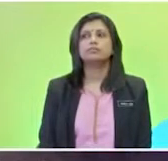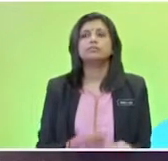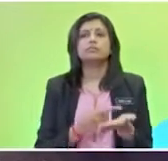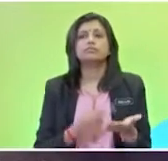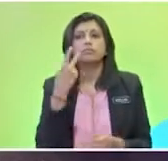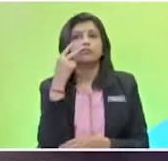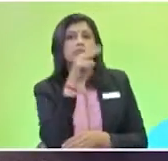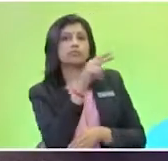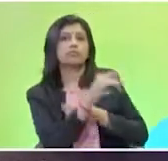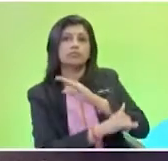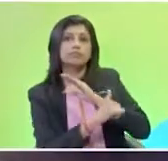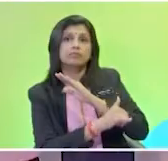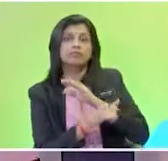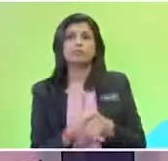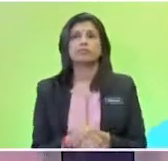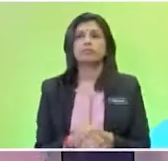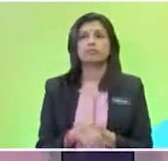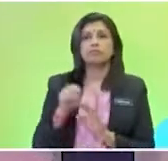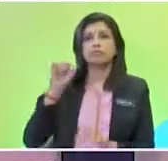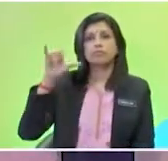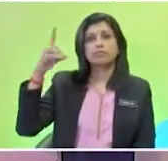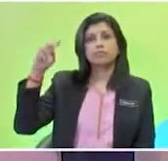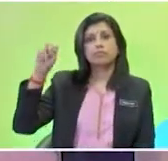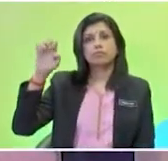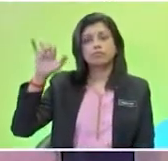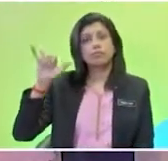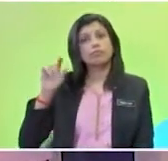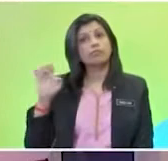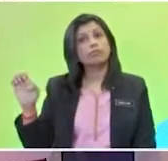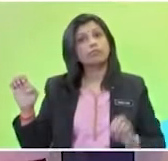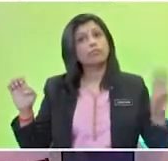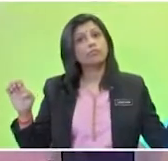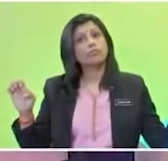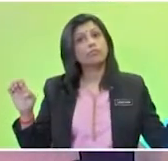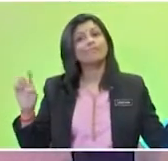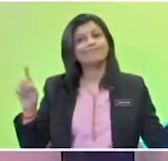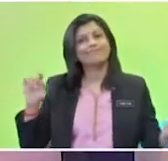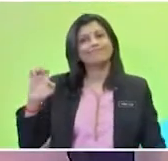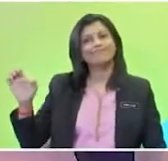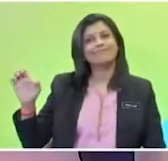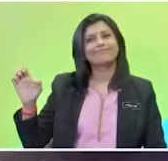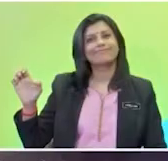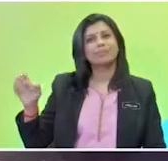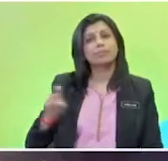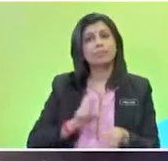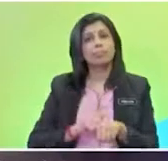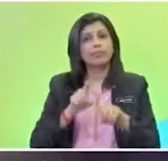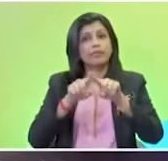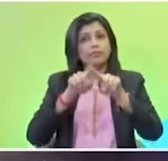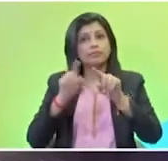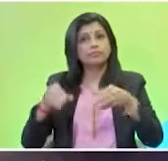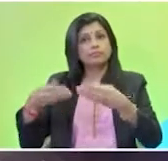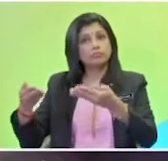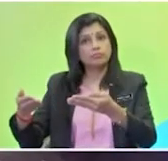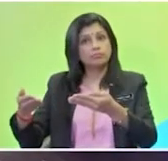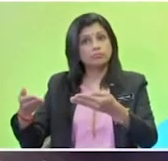there. The seeking country is Sydney, I believe. And Sydney is on the east of Malaysia. And the time difference also given. Yes. Right, now determine